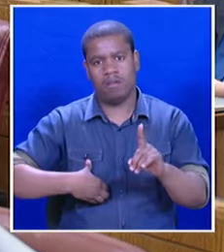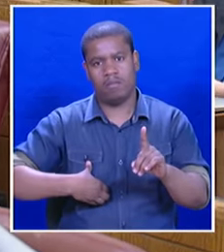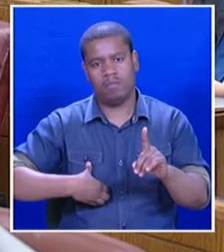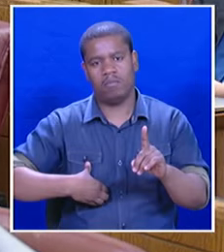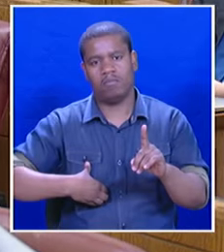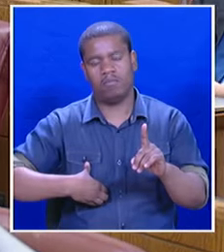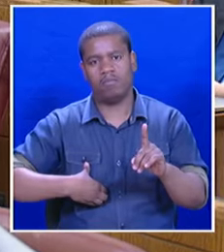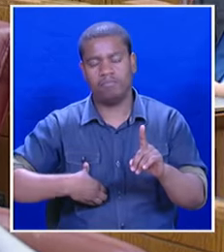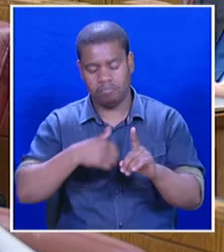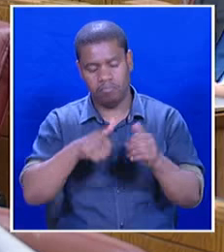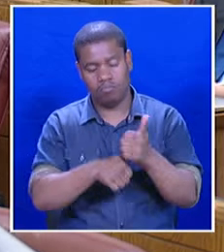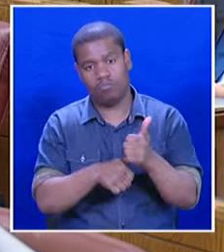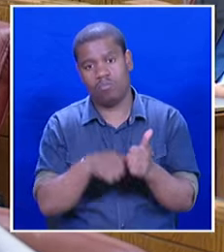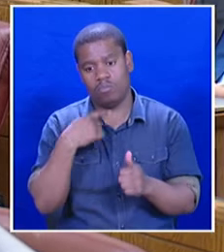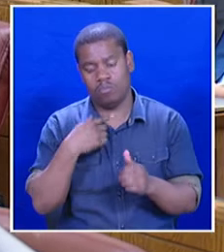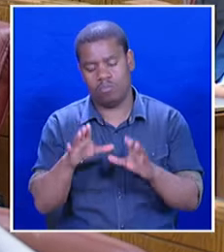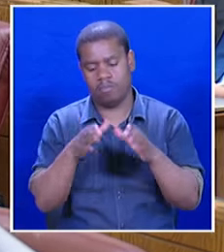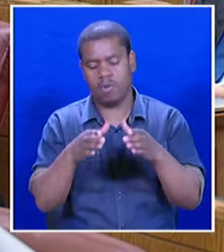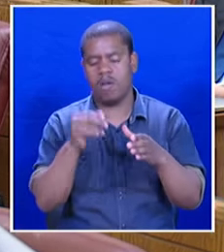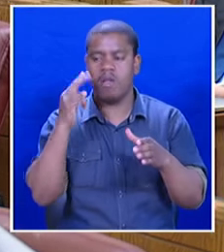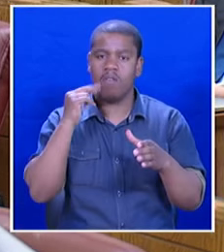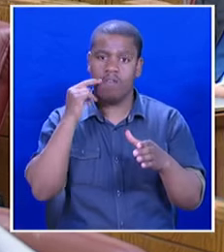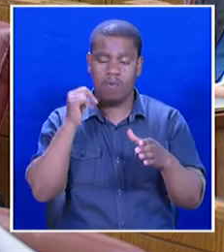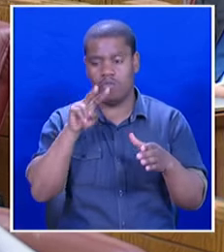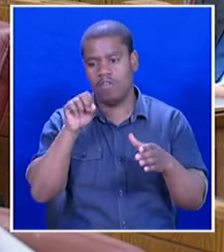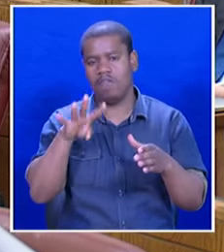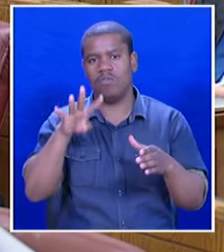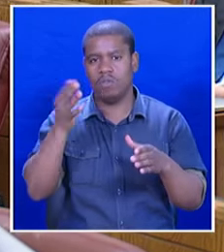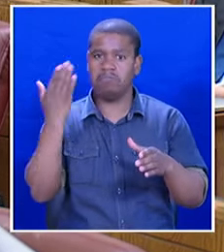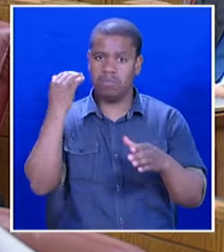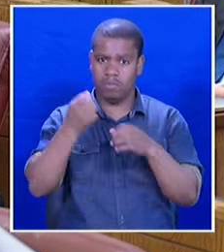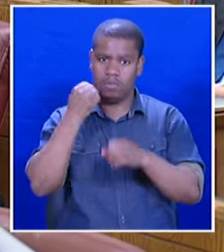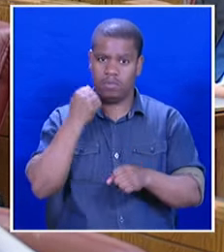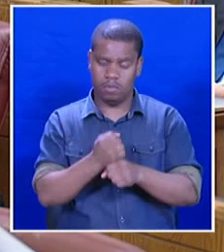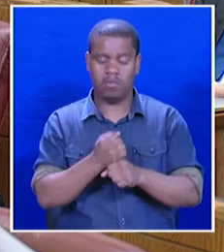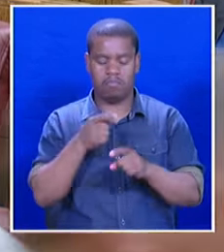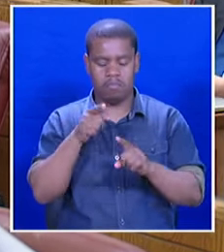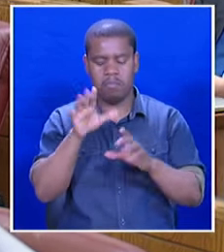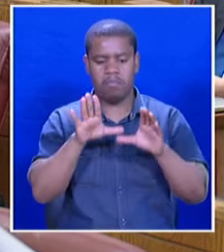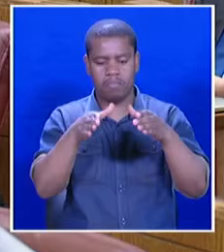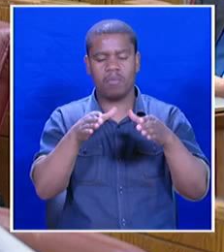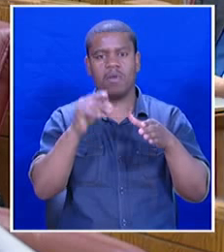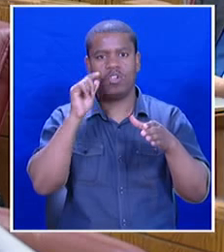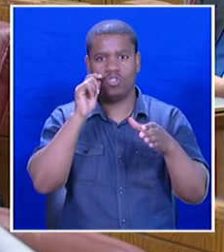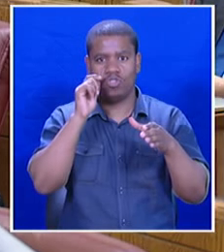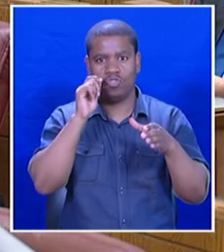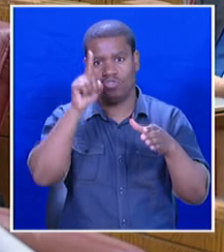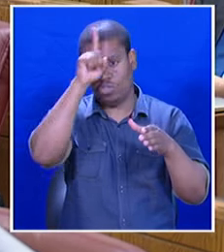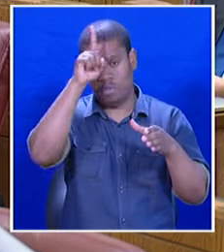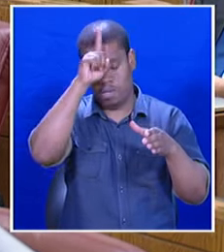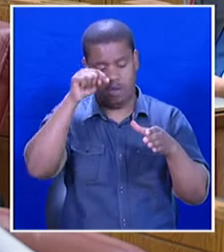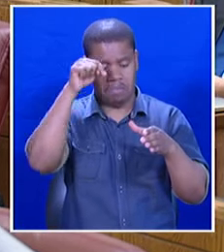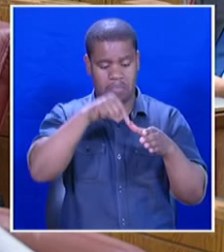Binational Commission in November 2014, it was announced that Germany had committed substantial financial